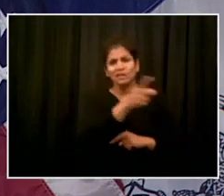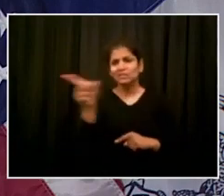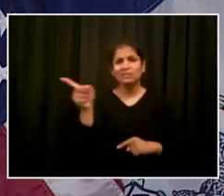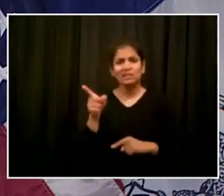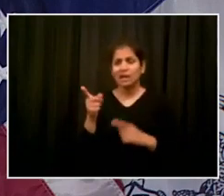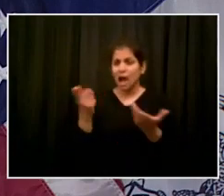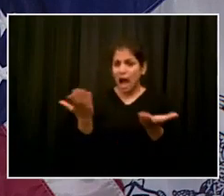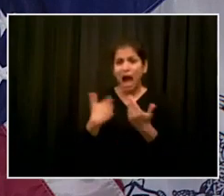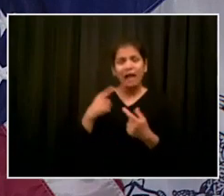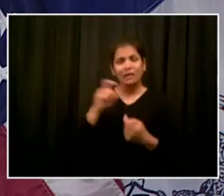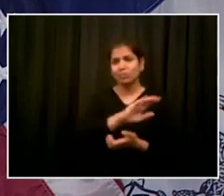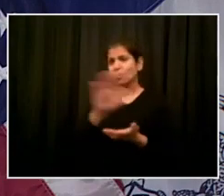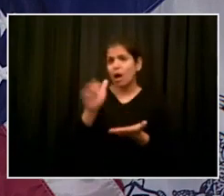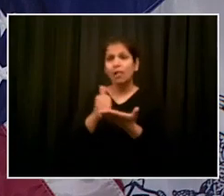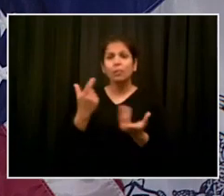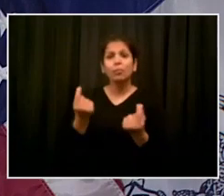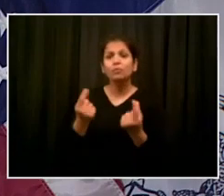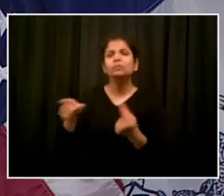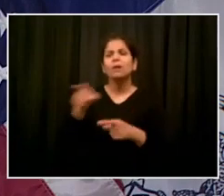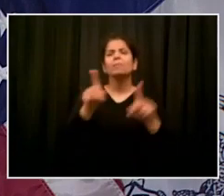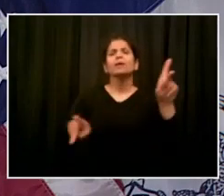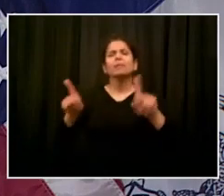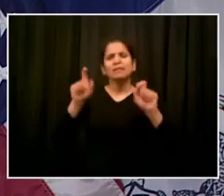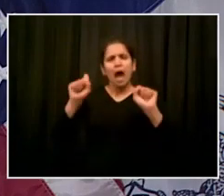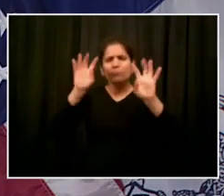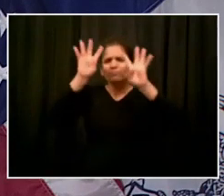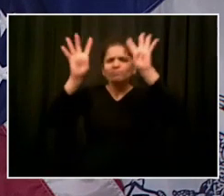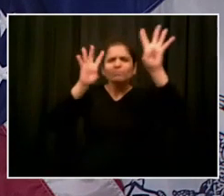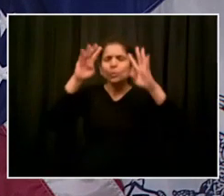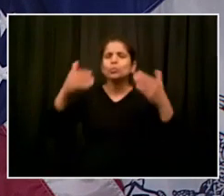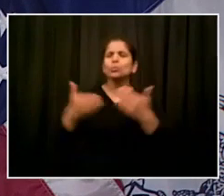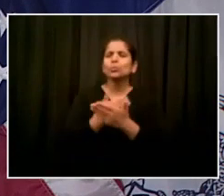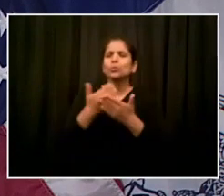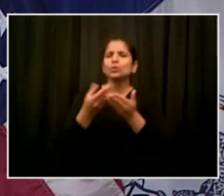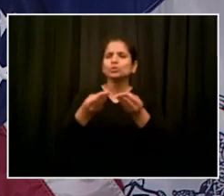of the trigger point you make,